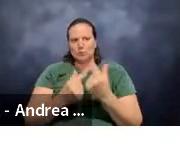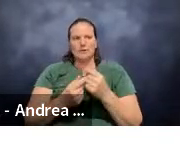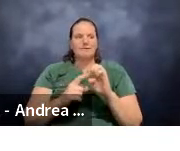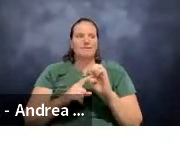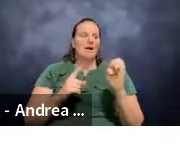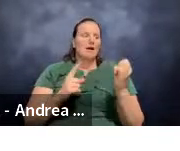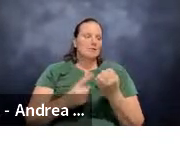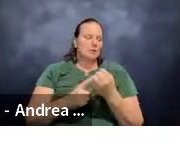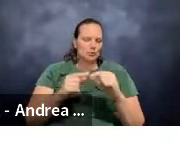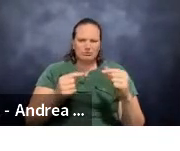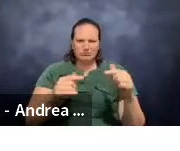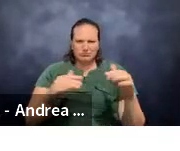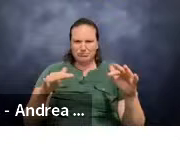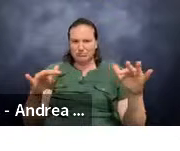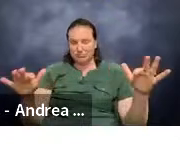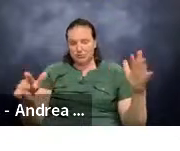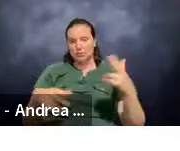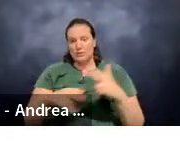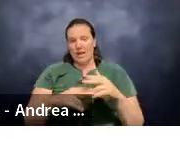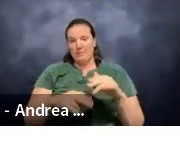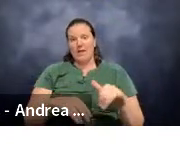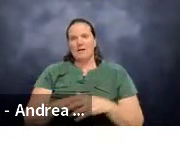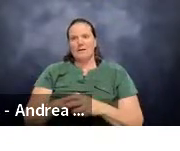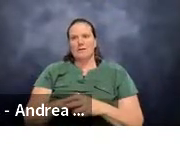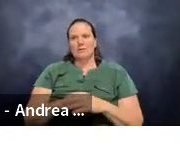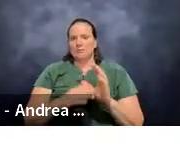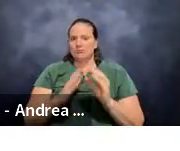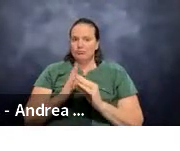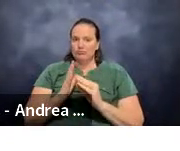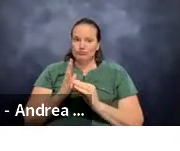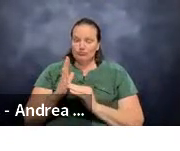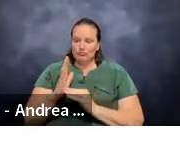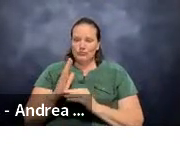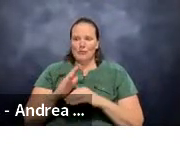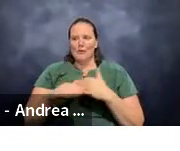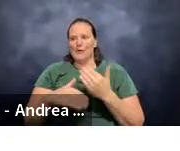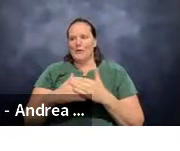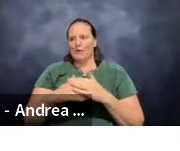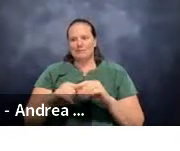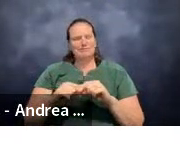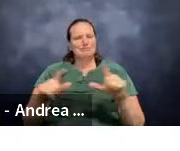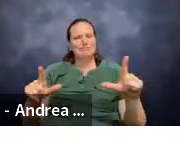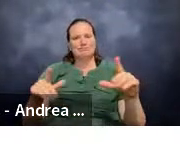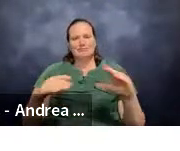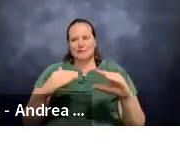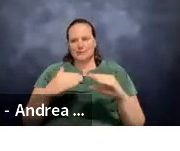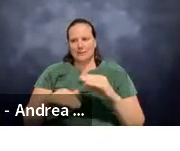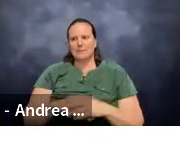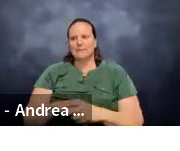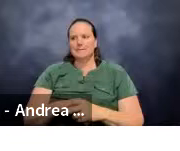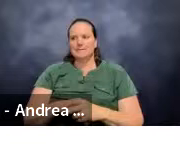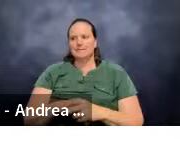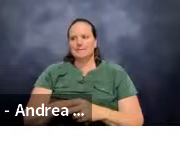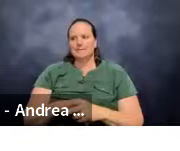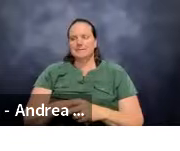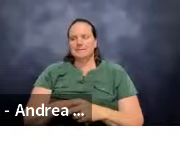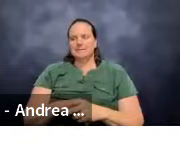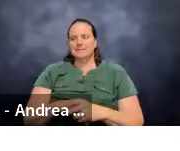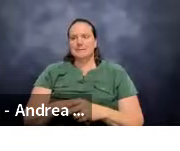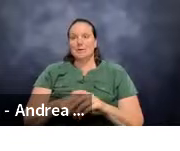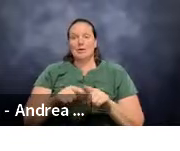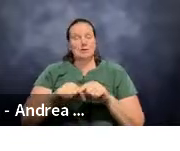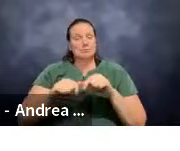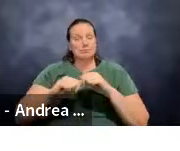you name it. We've kept track of all those and have sent out emails. We also sent a blast,